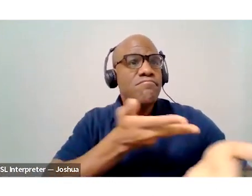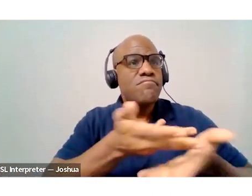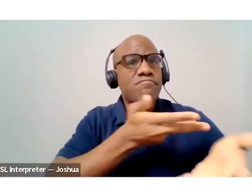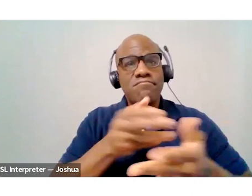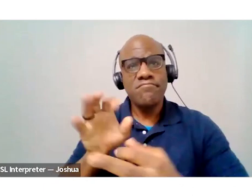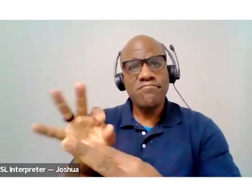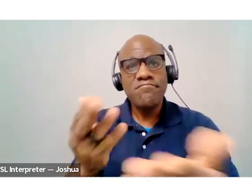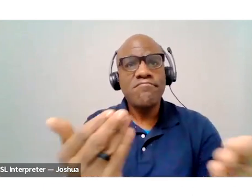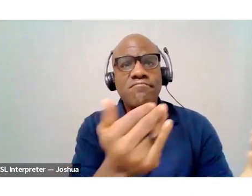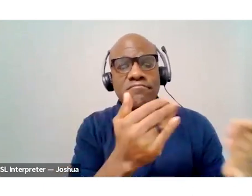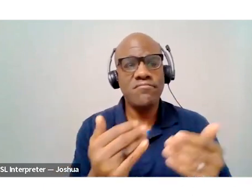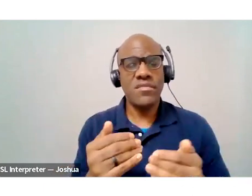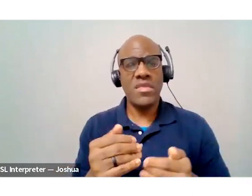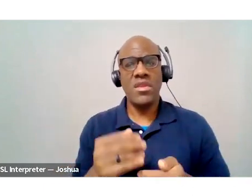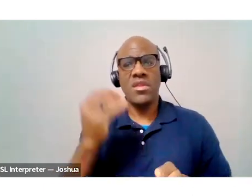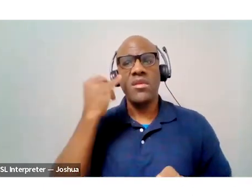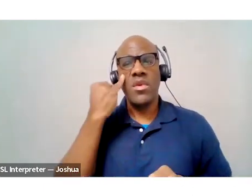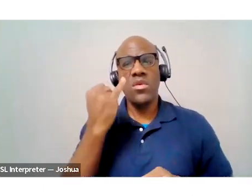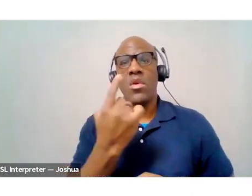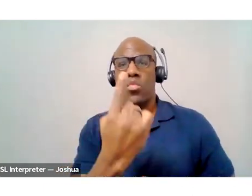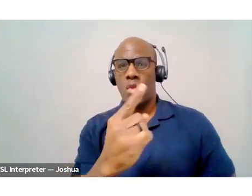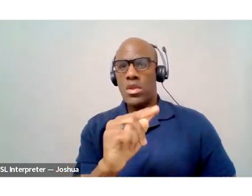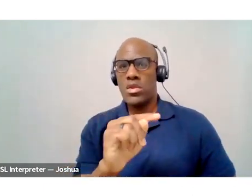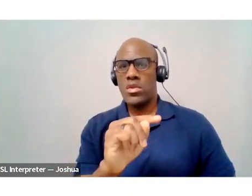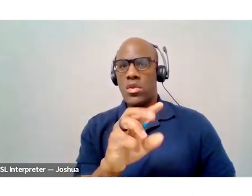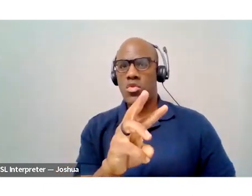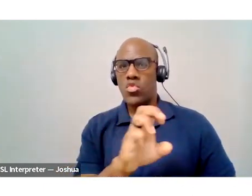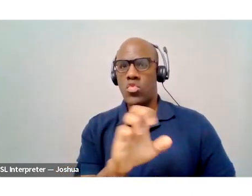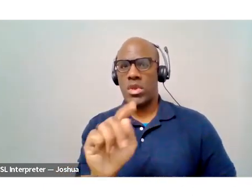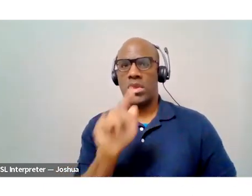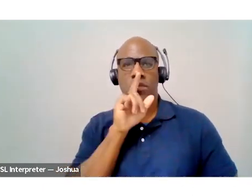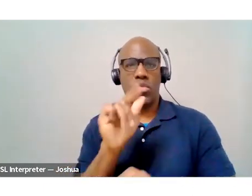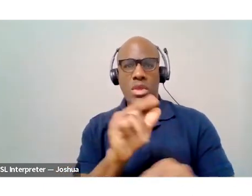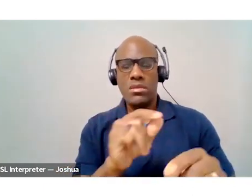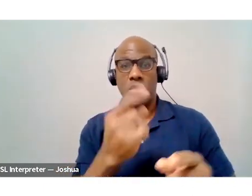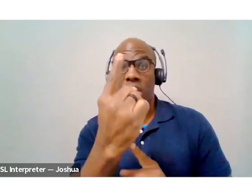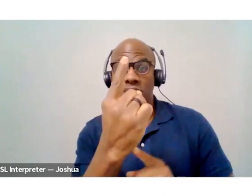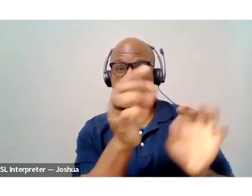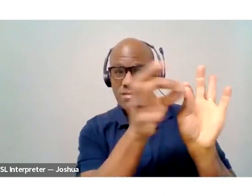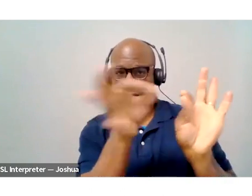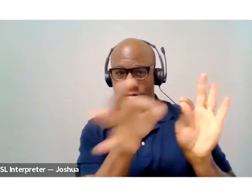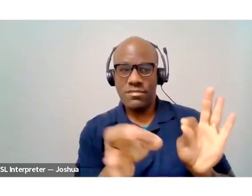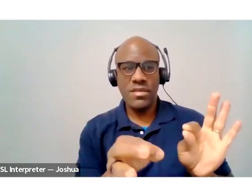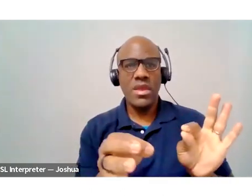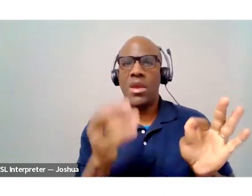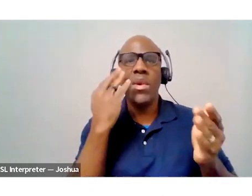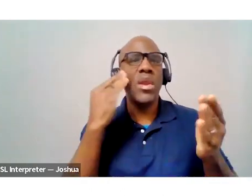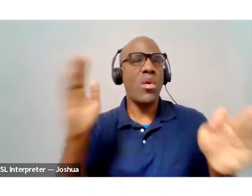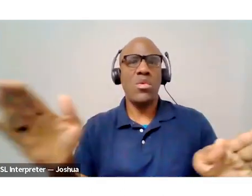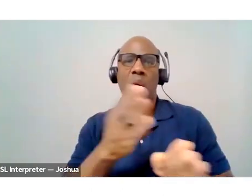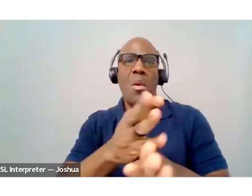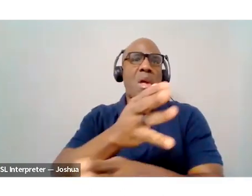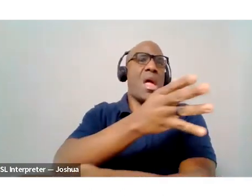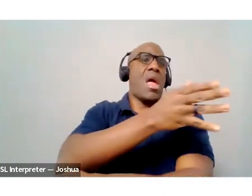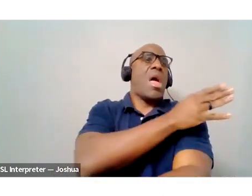for us not to take one tweet and have an analysis about the whole personhood and the lived experience